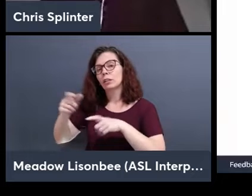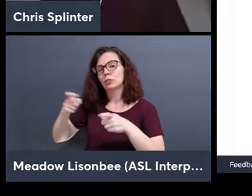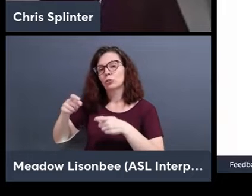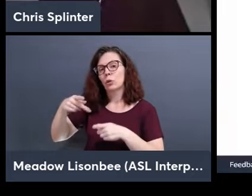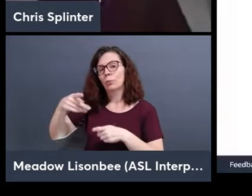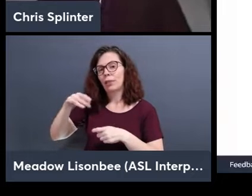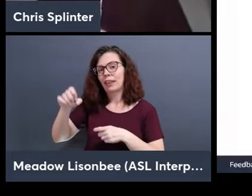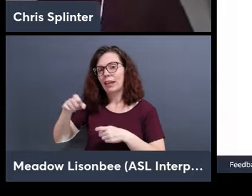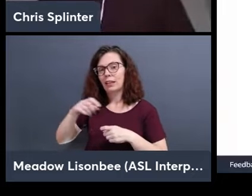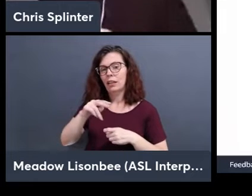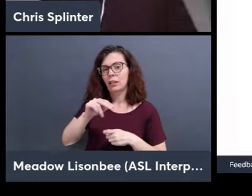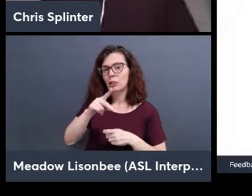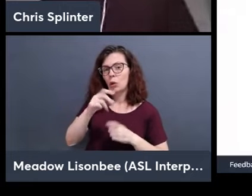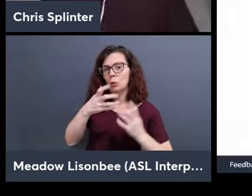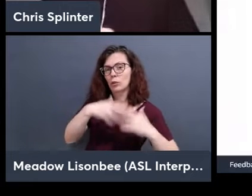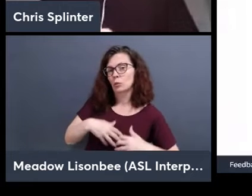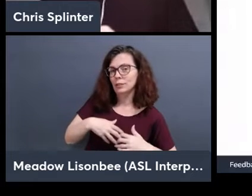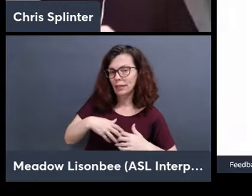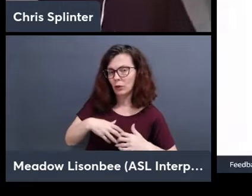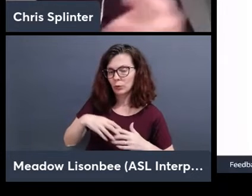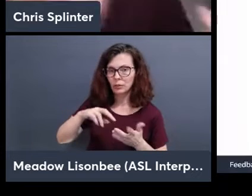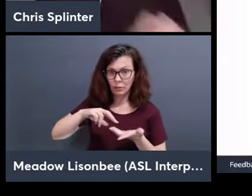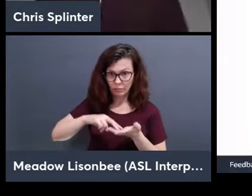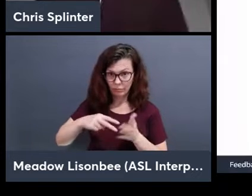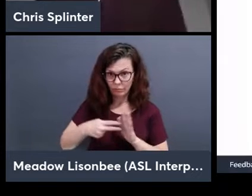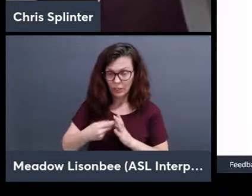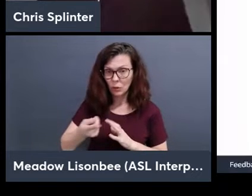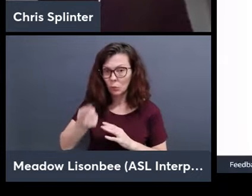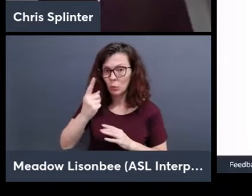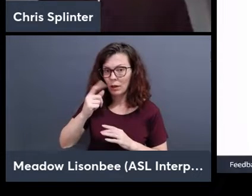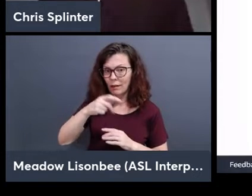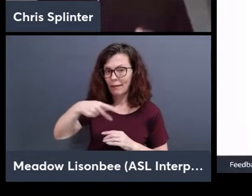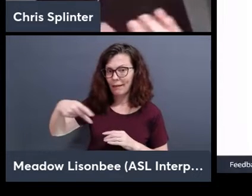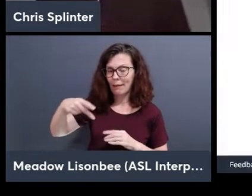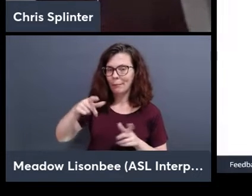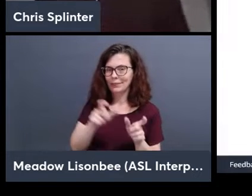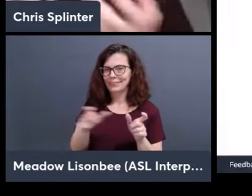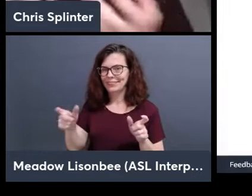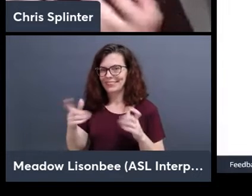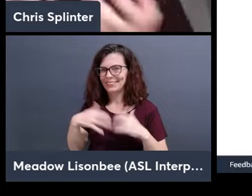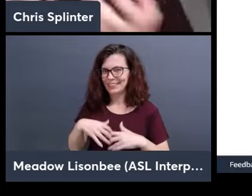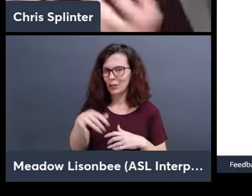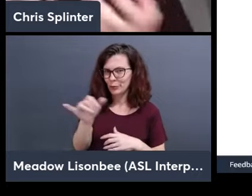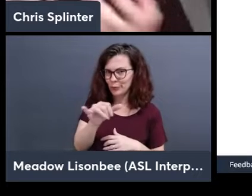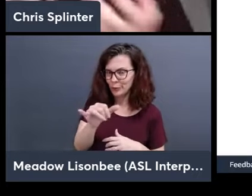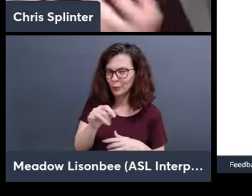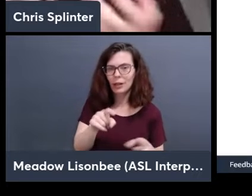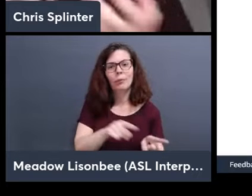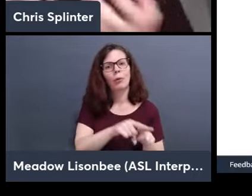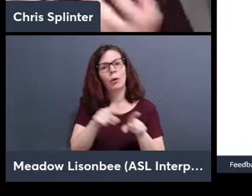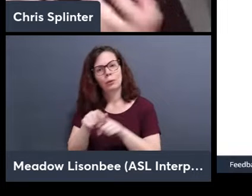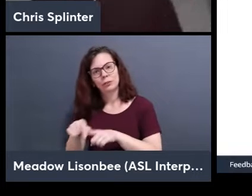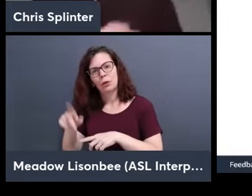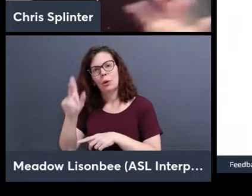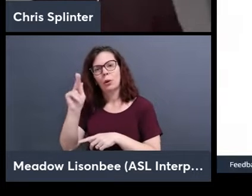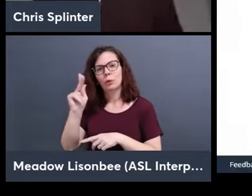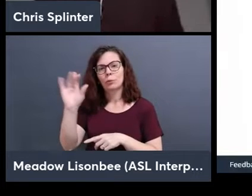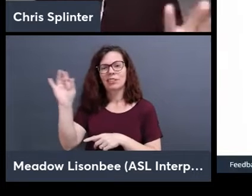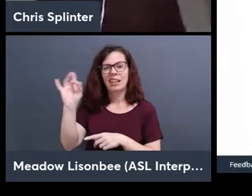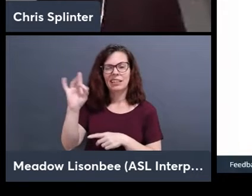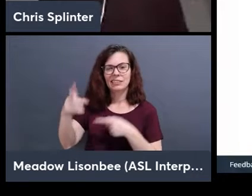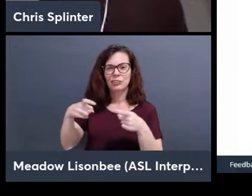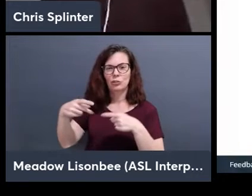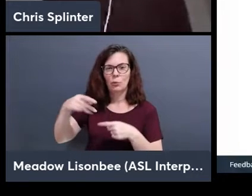goes down, that means that not only is one of your application instances down, but also the Kubernetes control plane is down. So you want